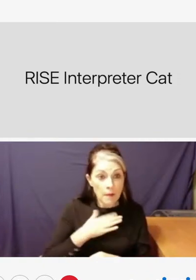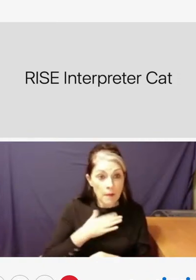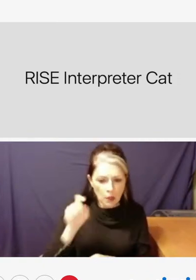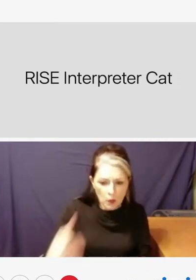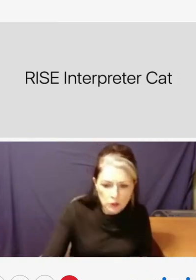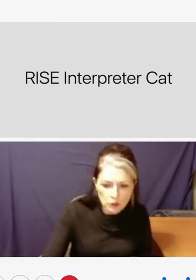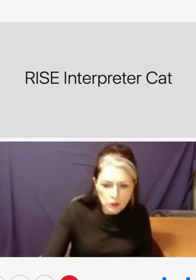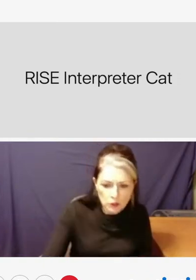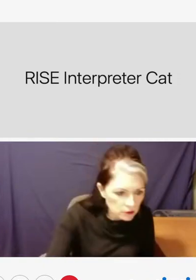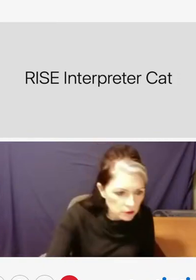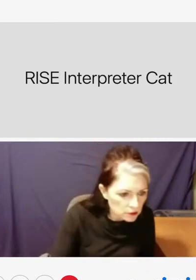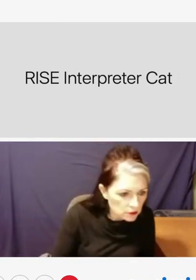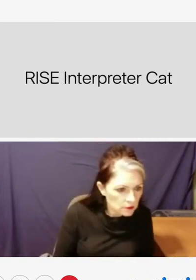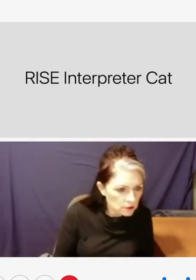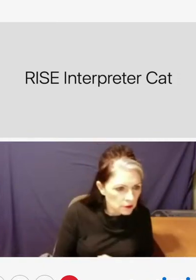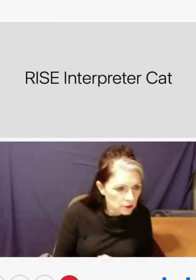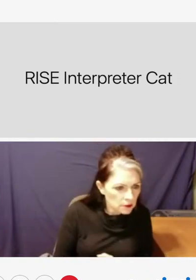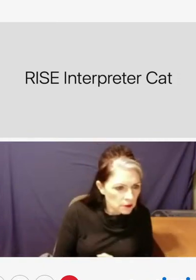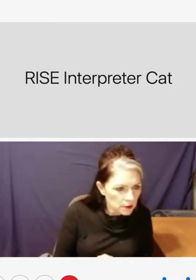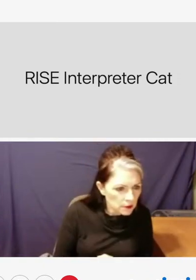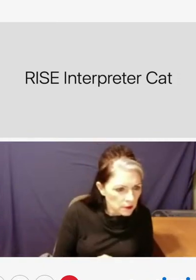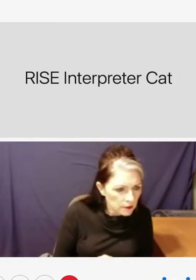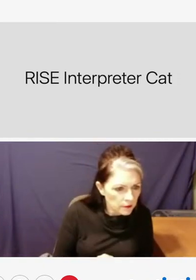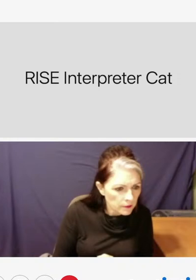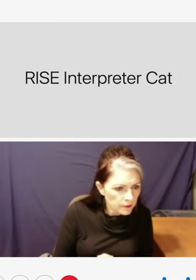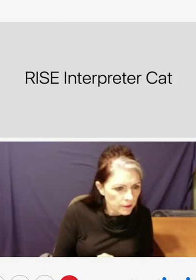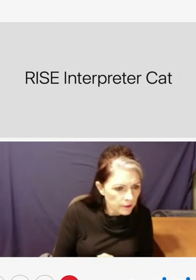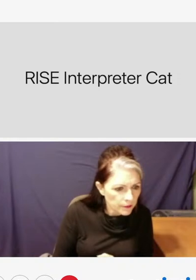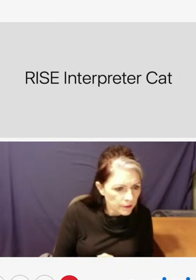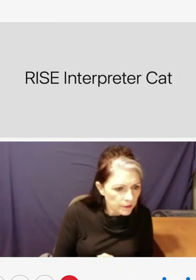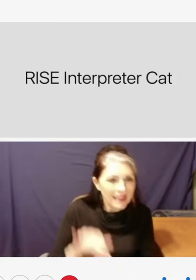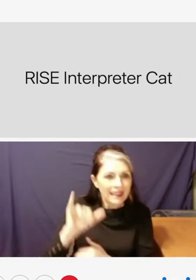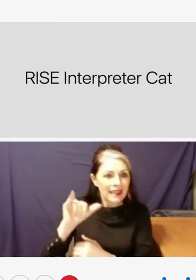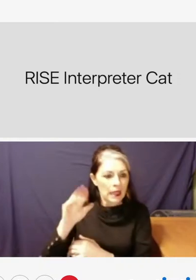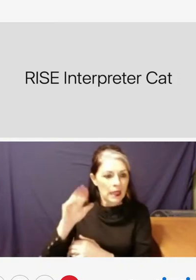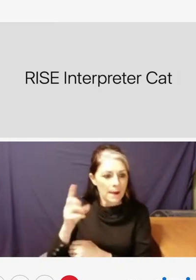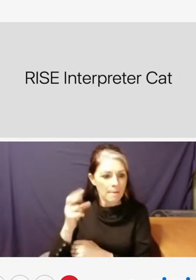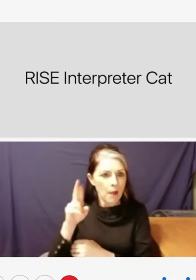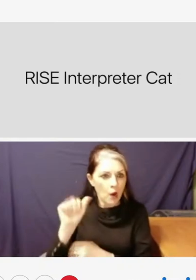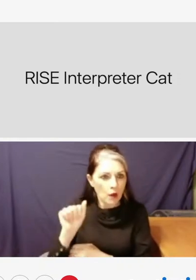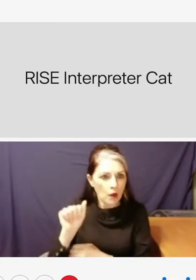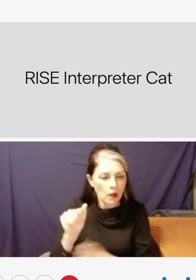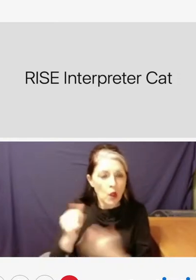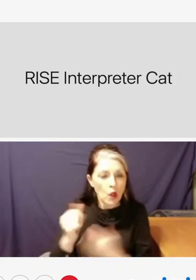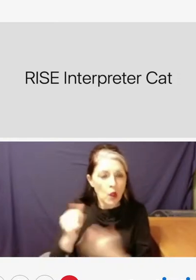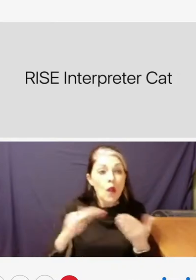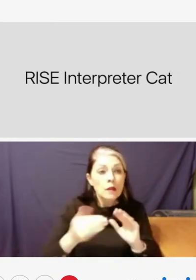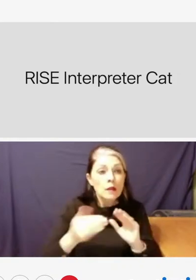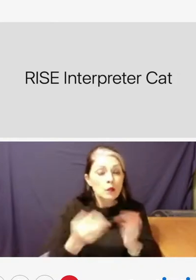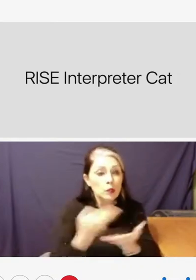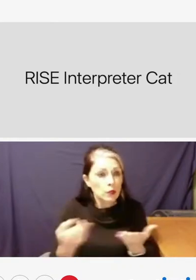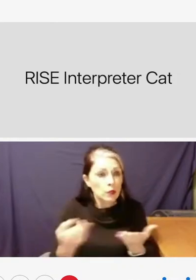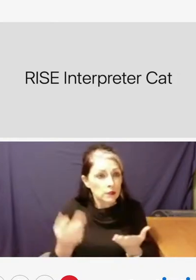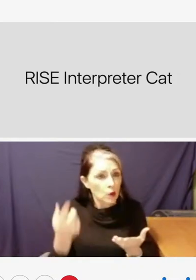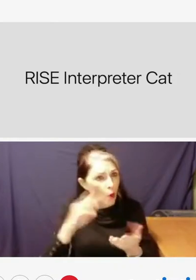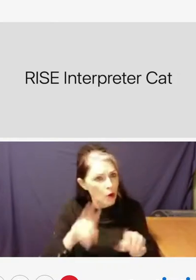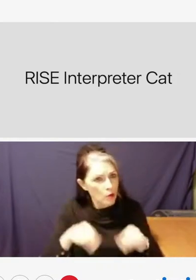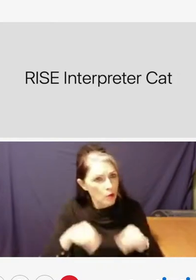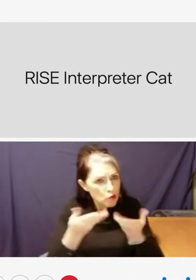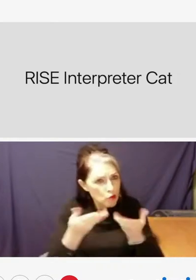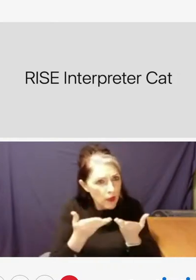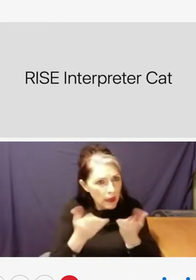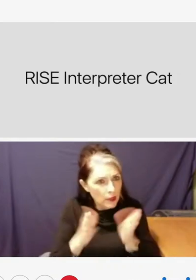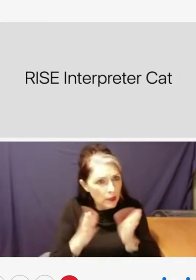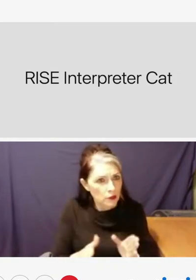little bit about more about what community uh resources or providers do uh does the district